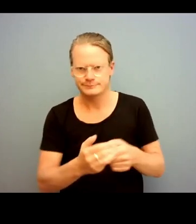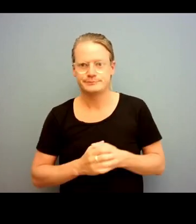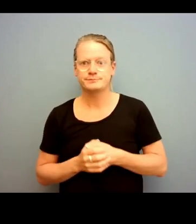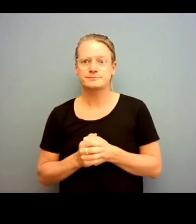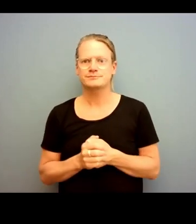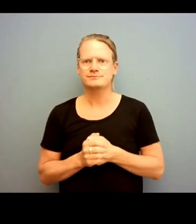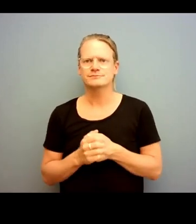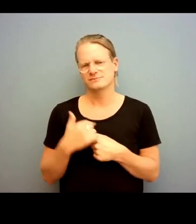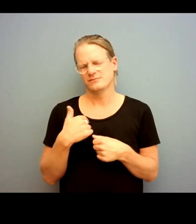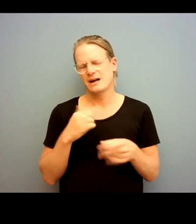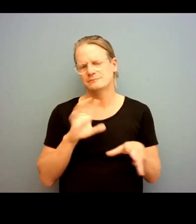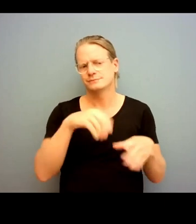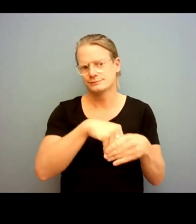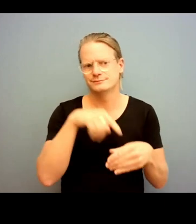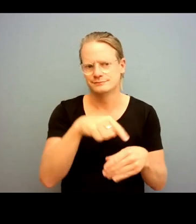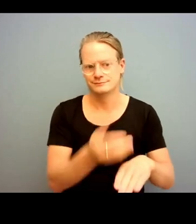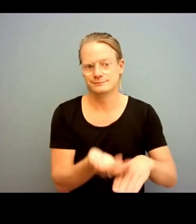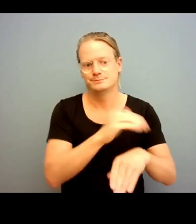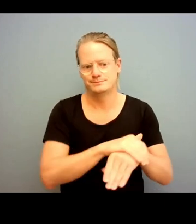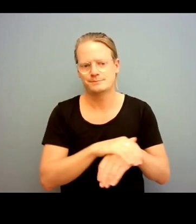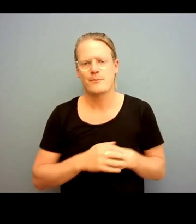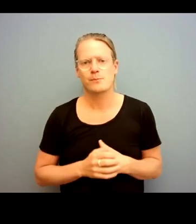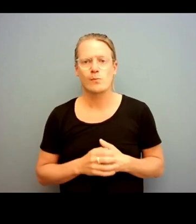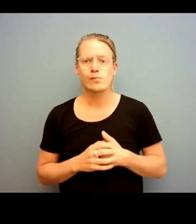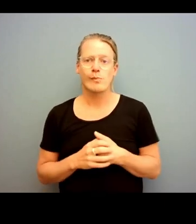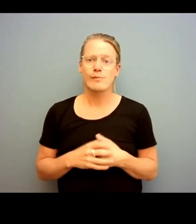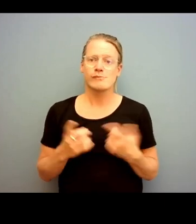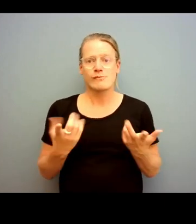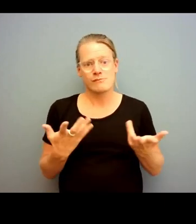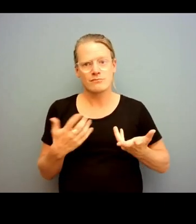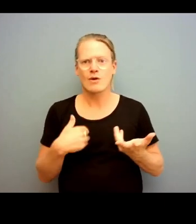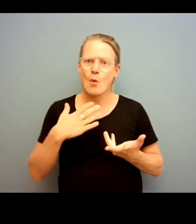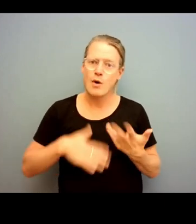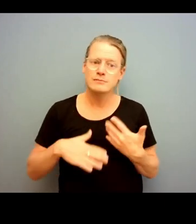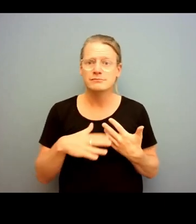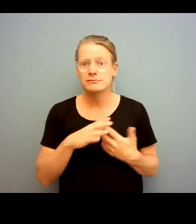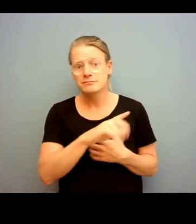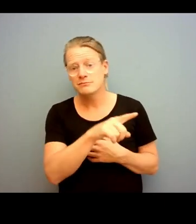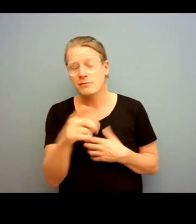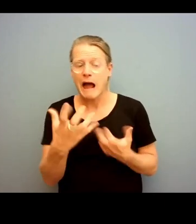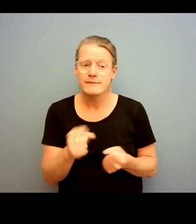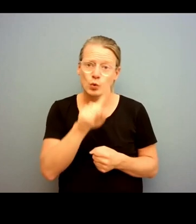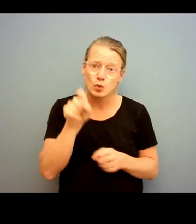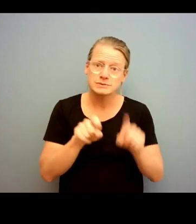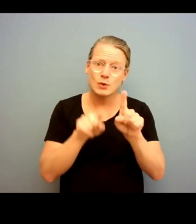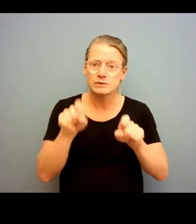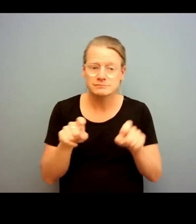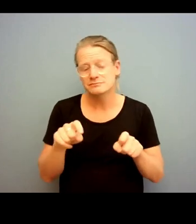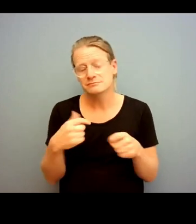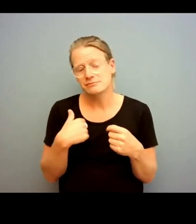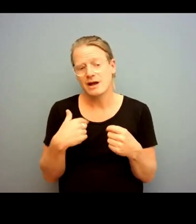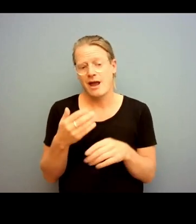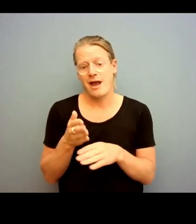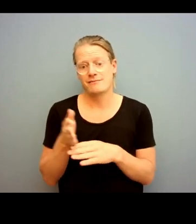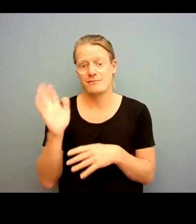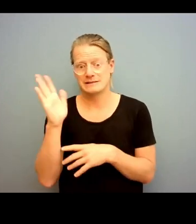And then I'll be happy to answer any questions in the end of my presentation. And you